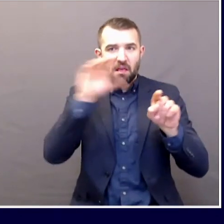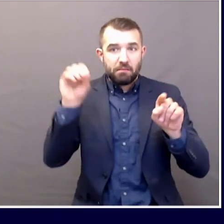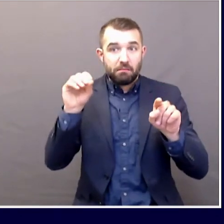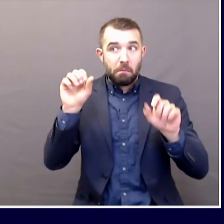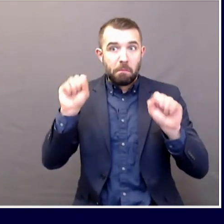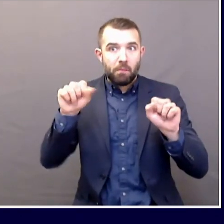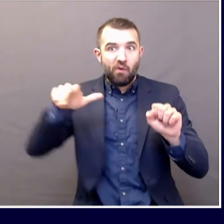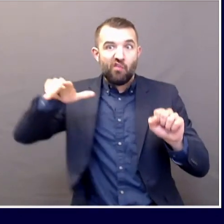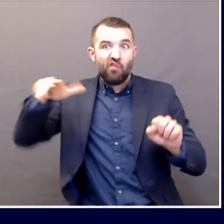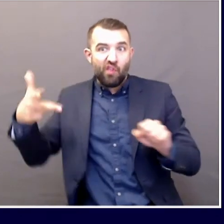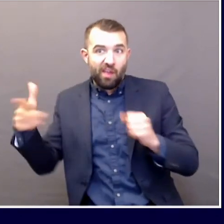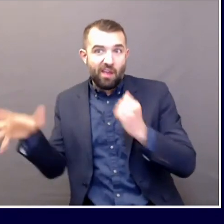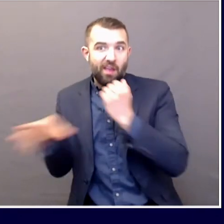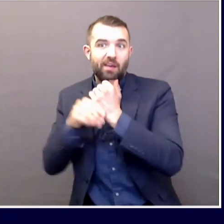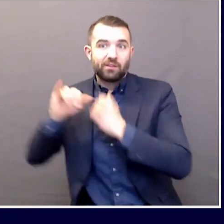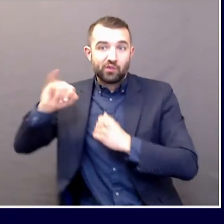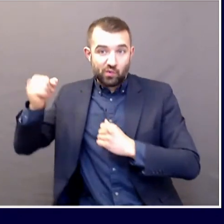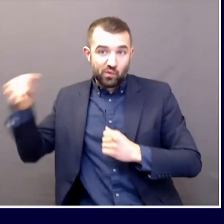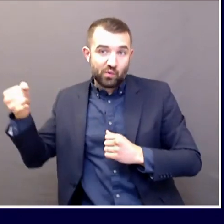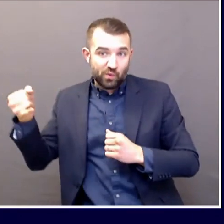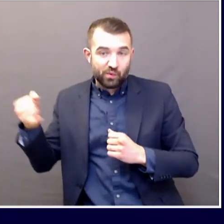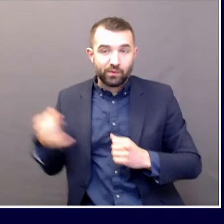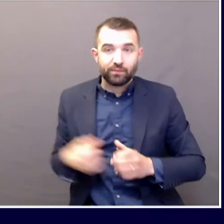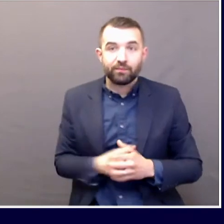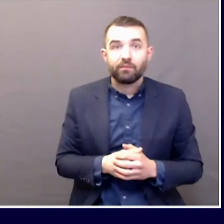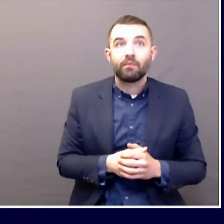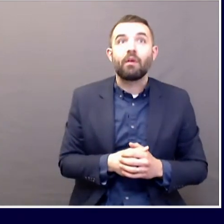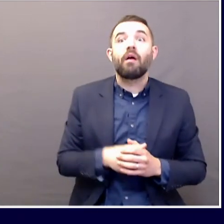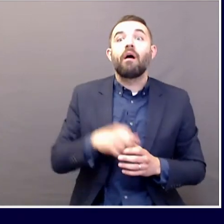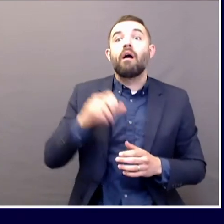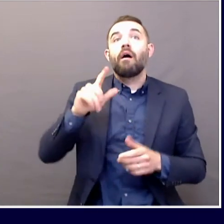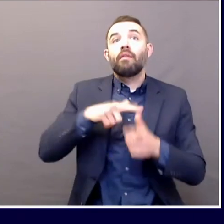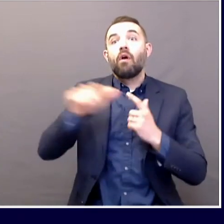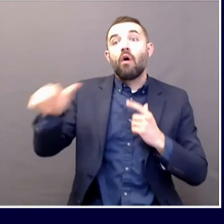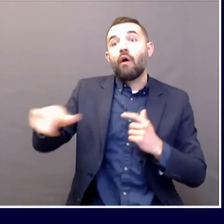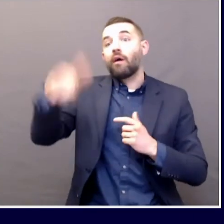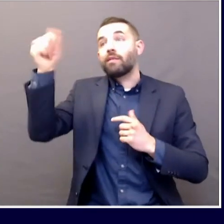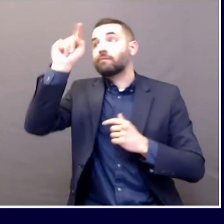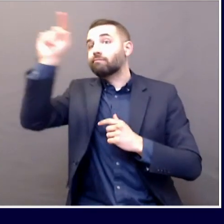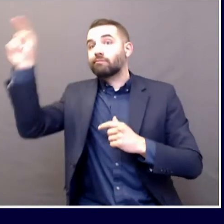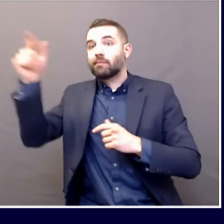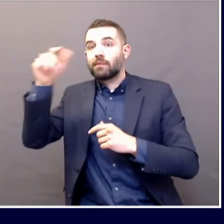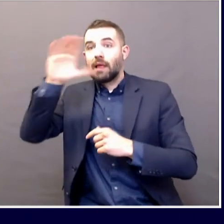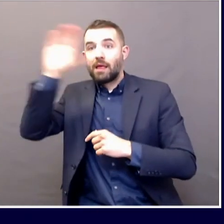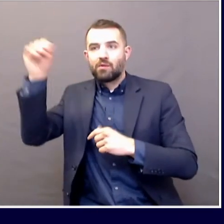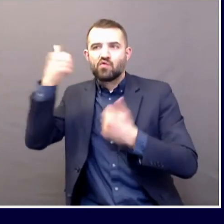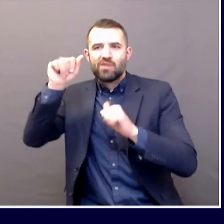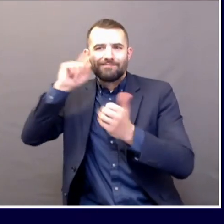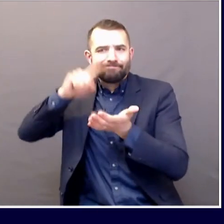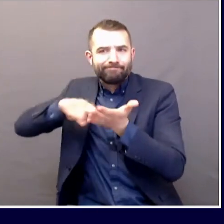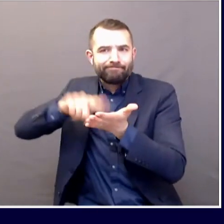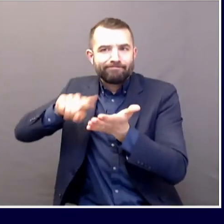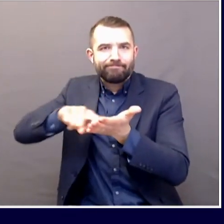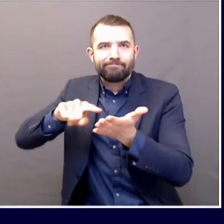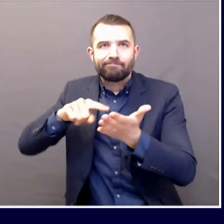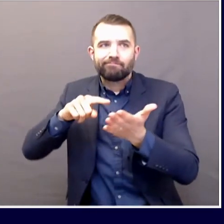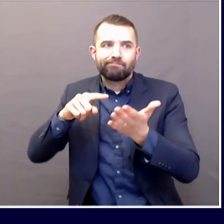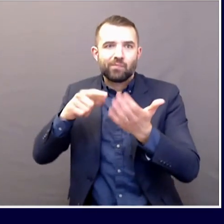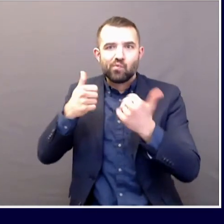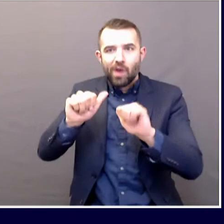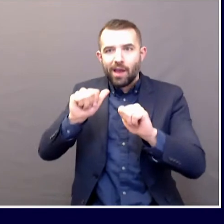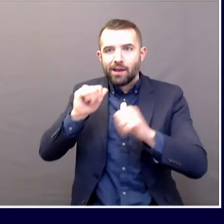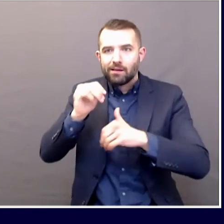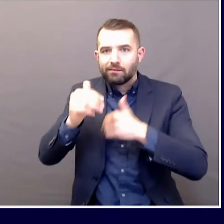as now other trials for other vaccines, for example, those being made by Oxford and AstraZeneca, as well as another manufacturer